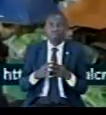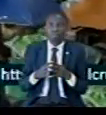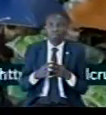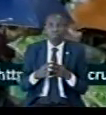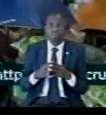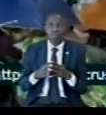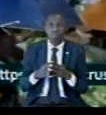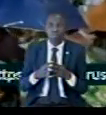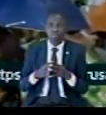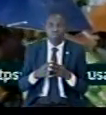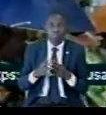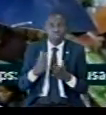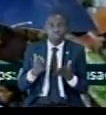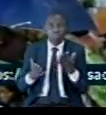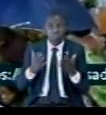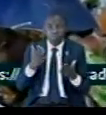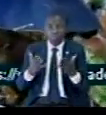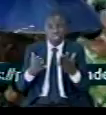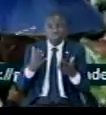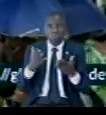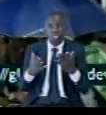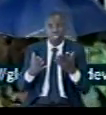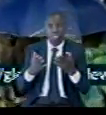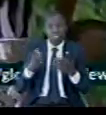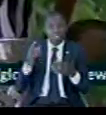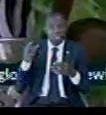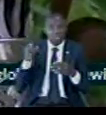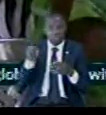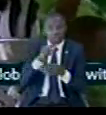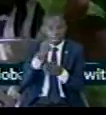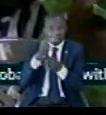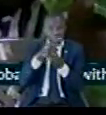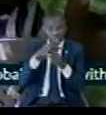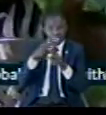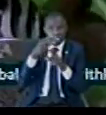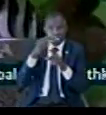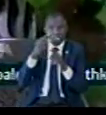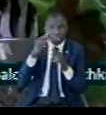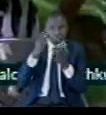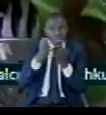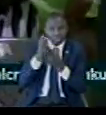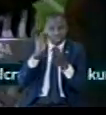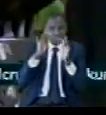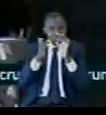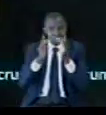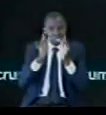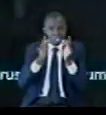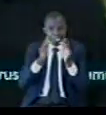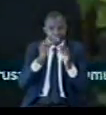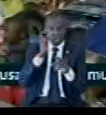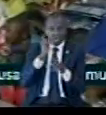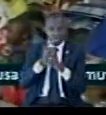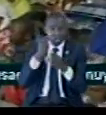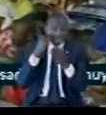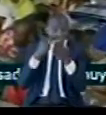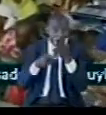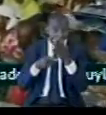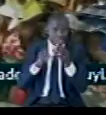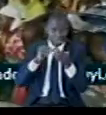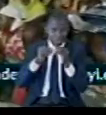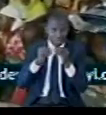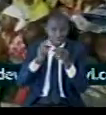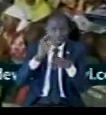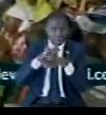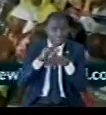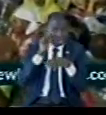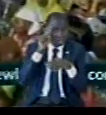Moving to the back, moving to the center, come into the middle. Don't stay at the edges alone.